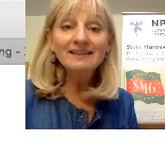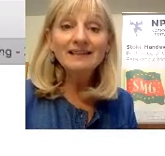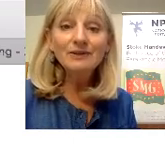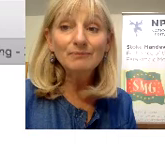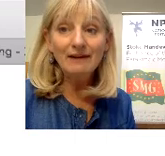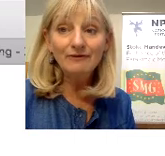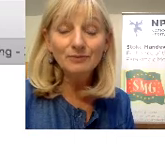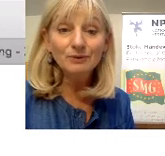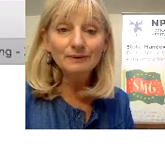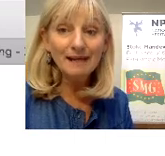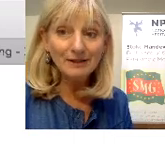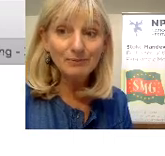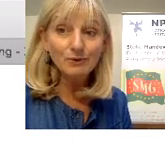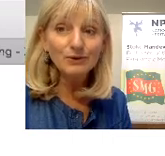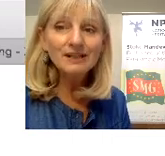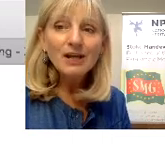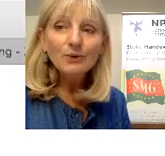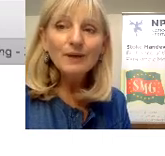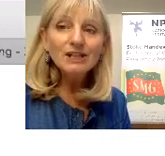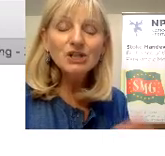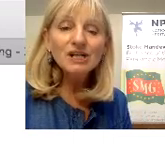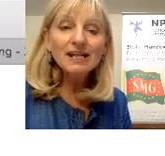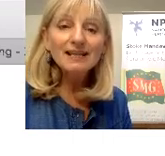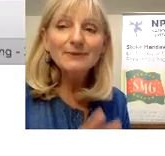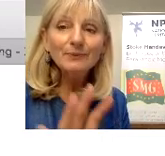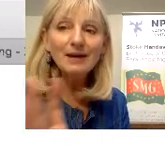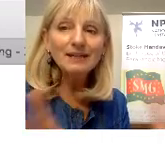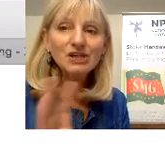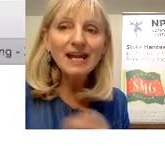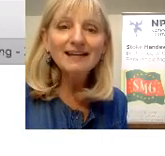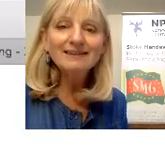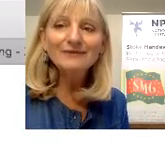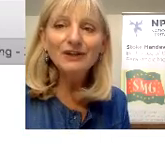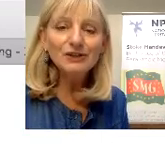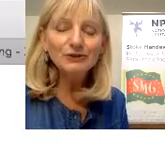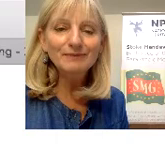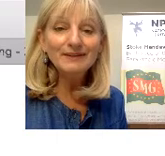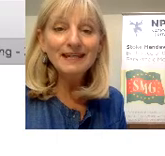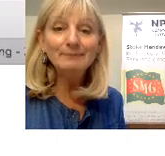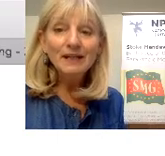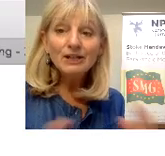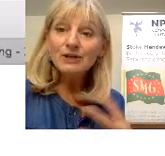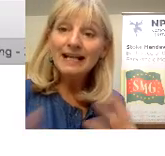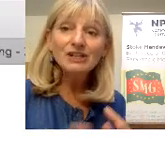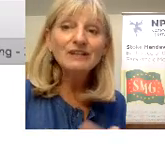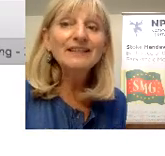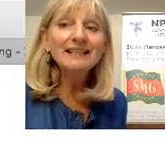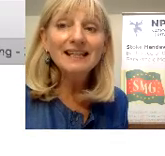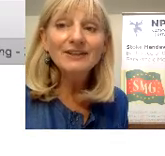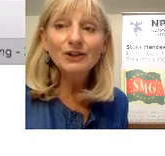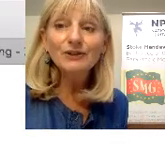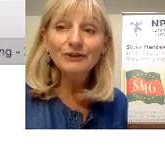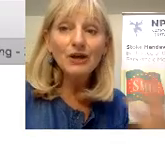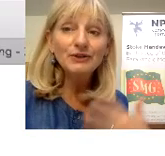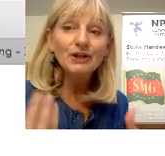going to take us into a platform called Matterport, which is where we share this virtual museum. You can actually visit